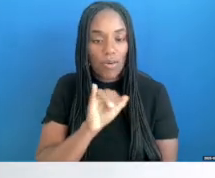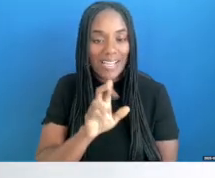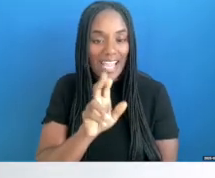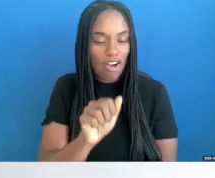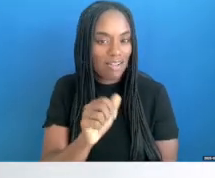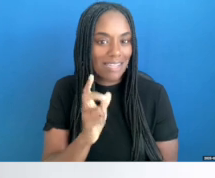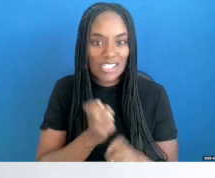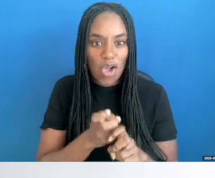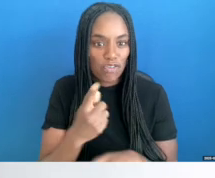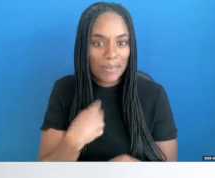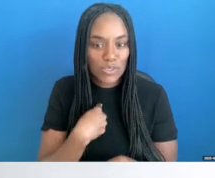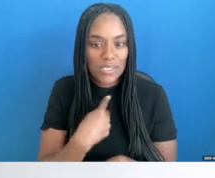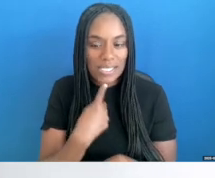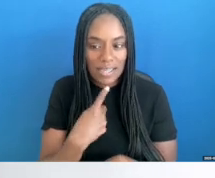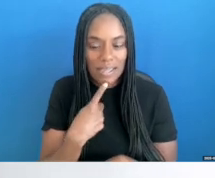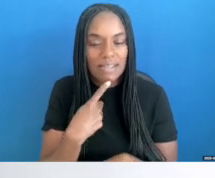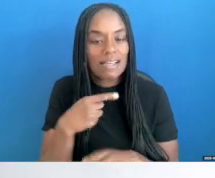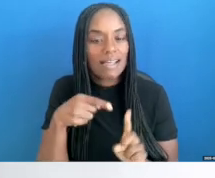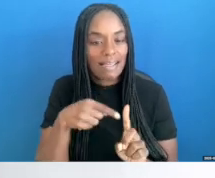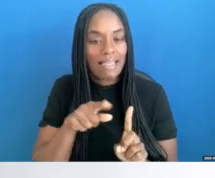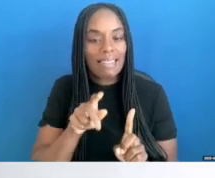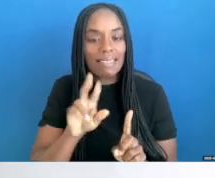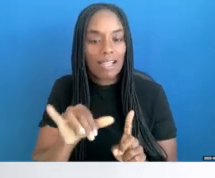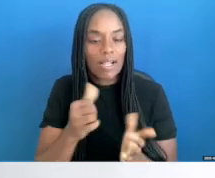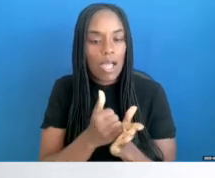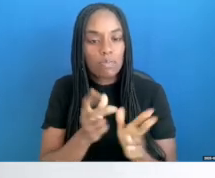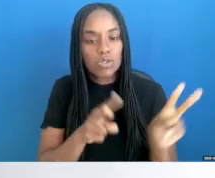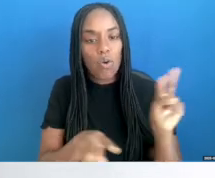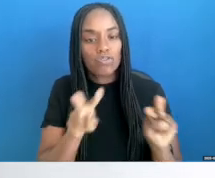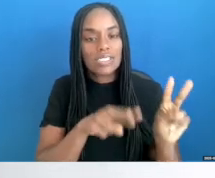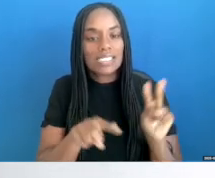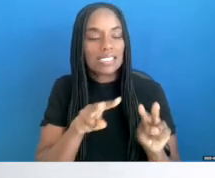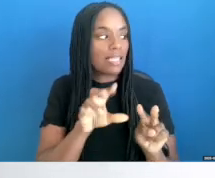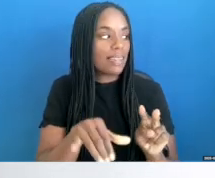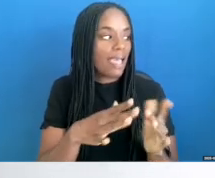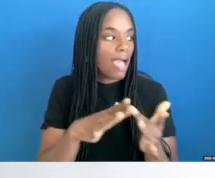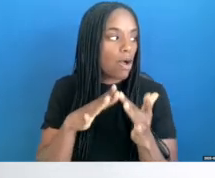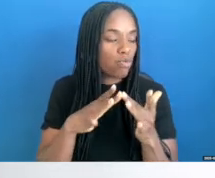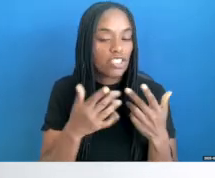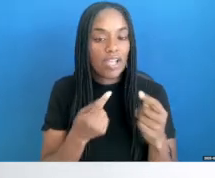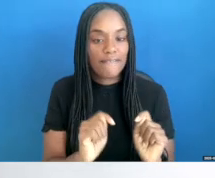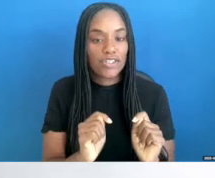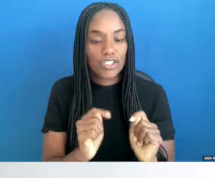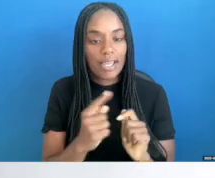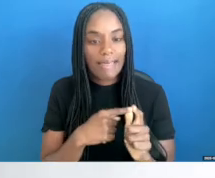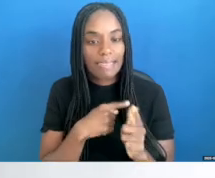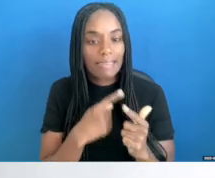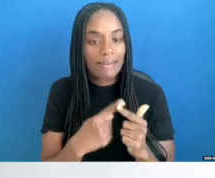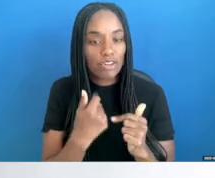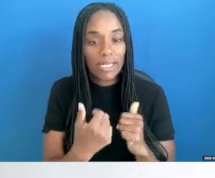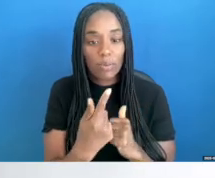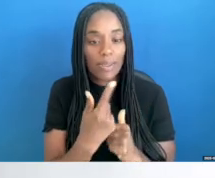me. He sort of helps to kind of oversee that whole outreach effort. And then for anybody